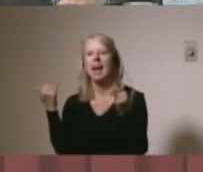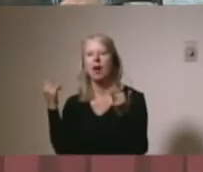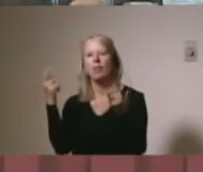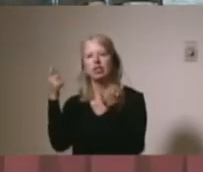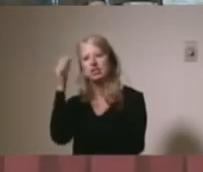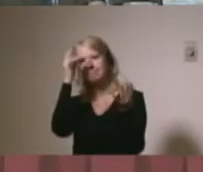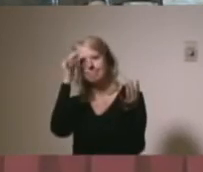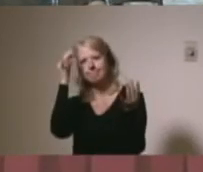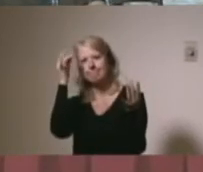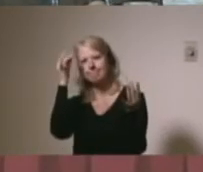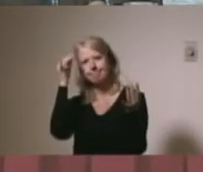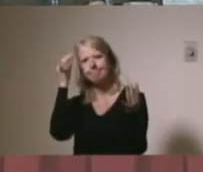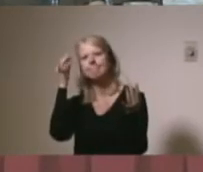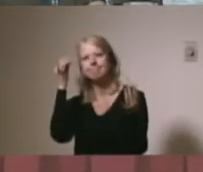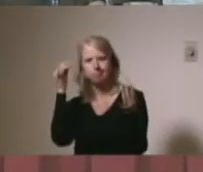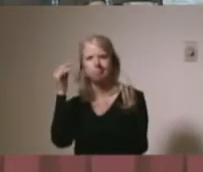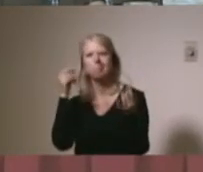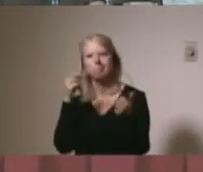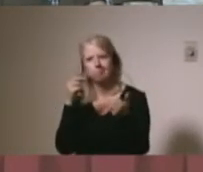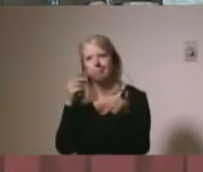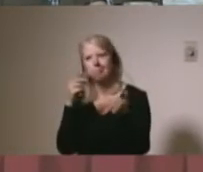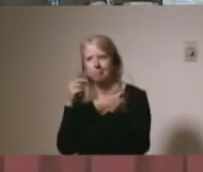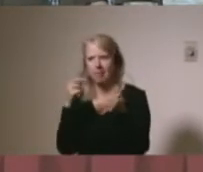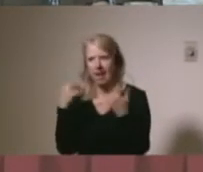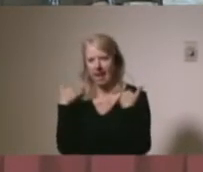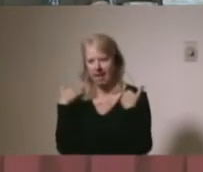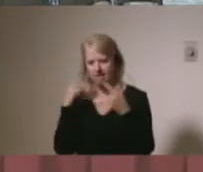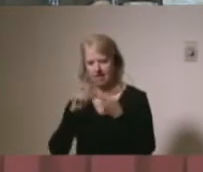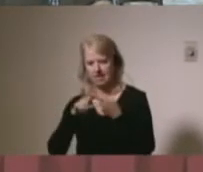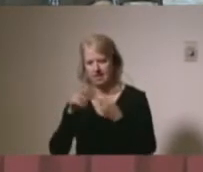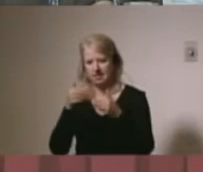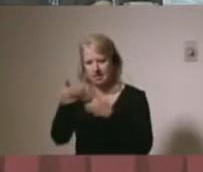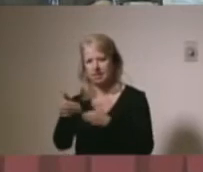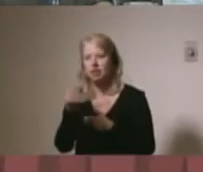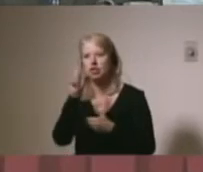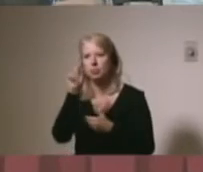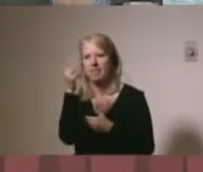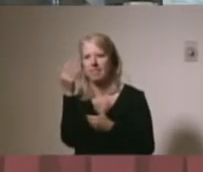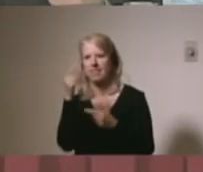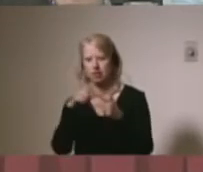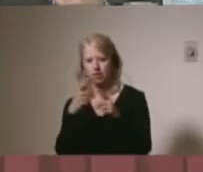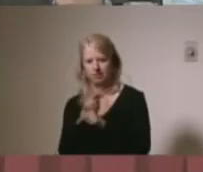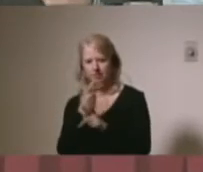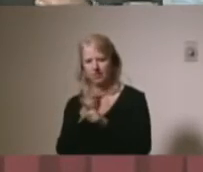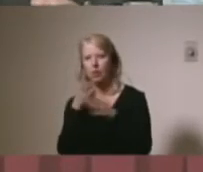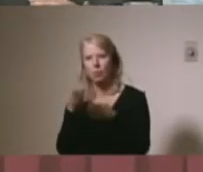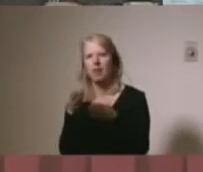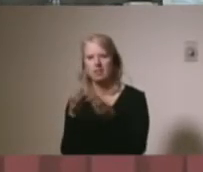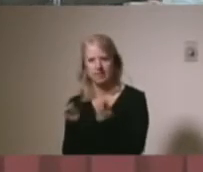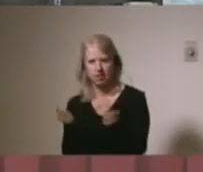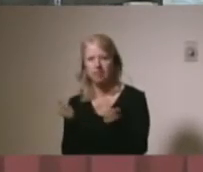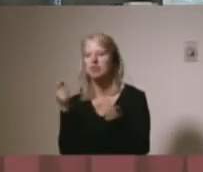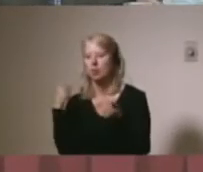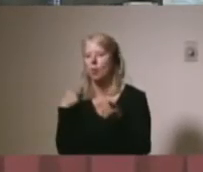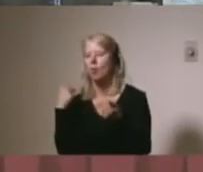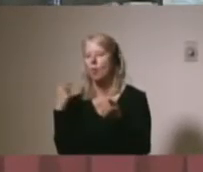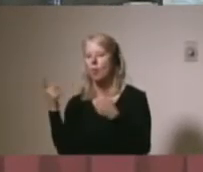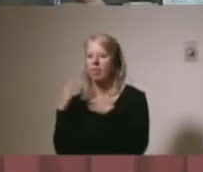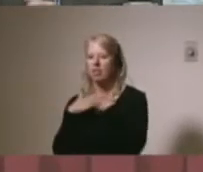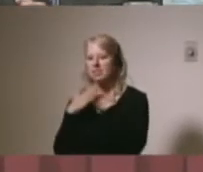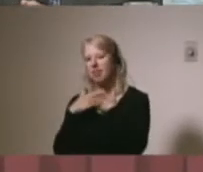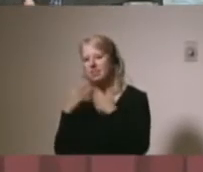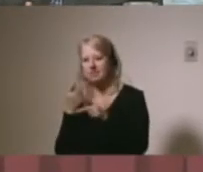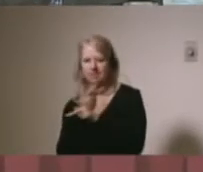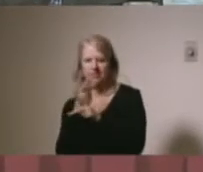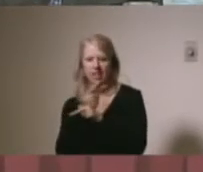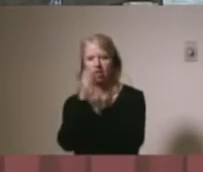that, they've got until 2015 to work it out. And so they're consulting with us over how